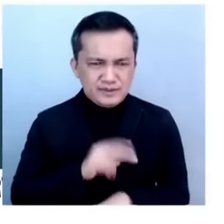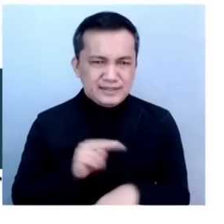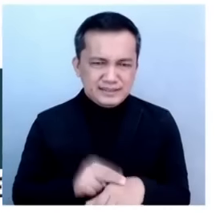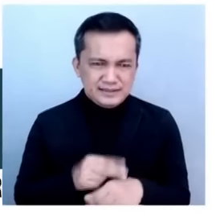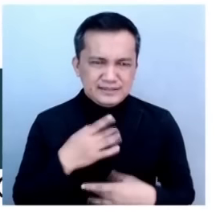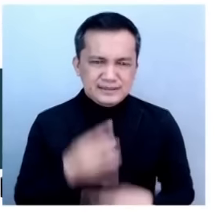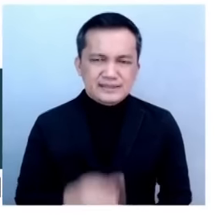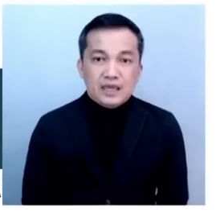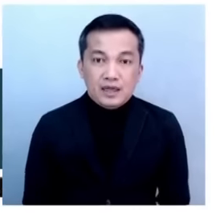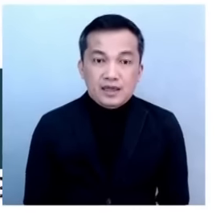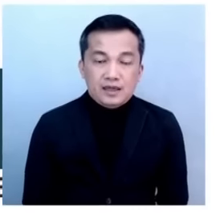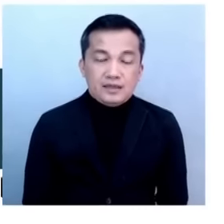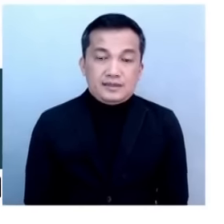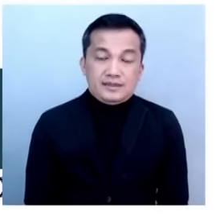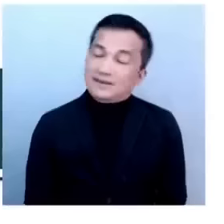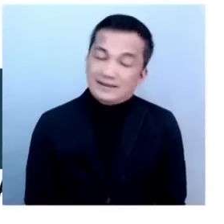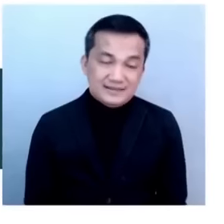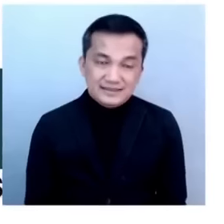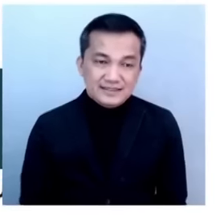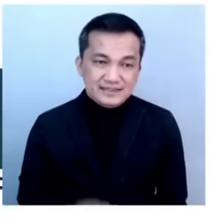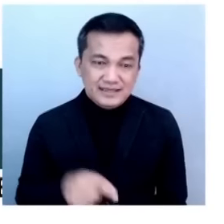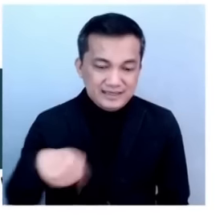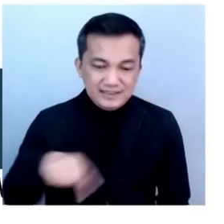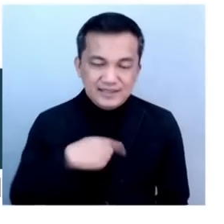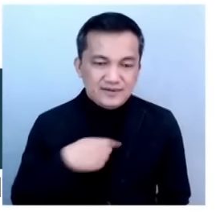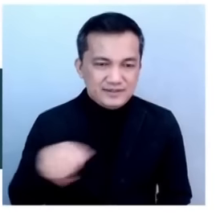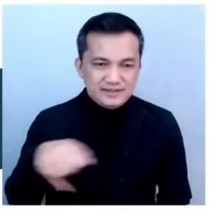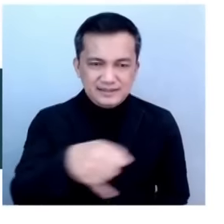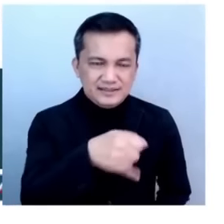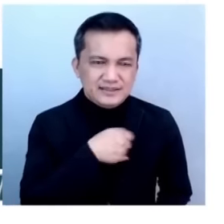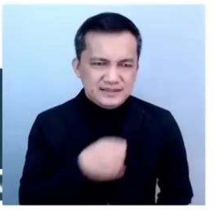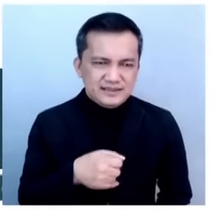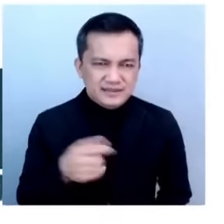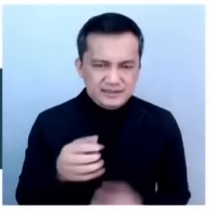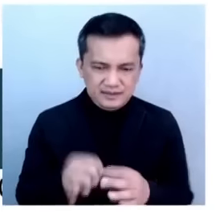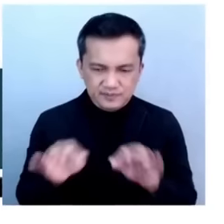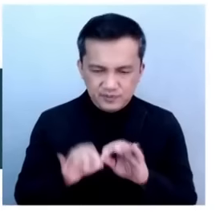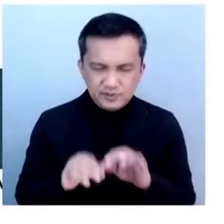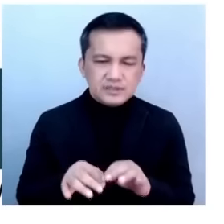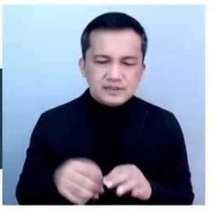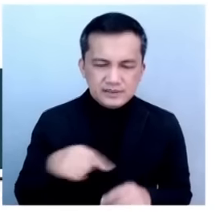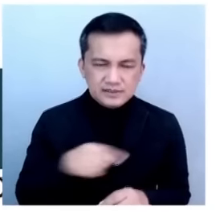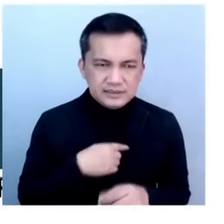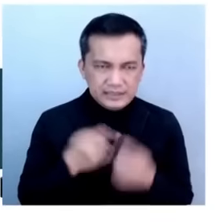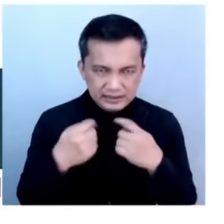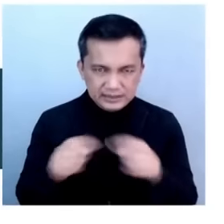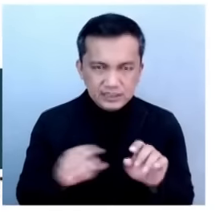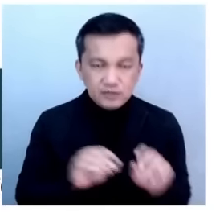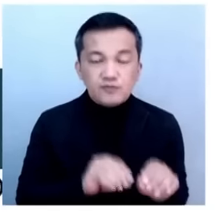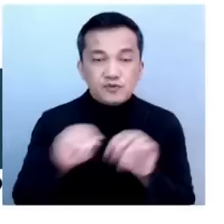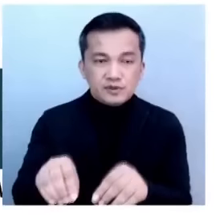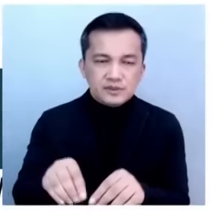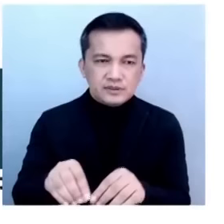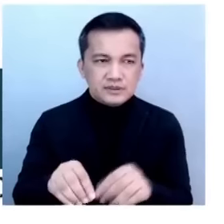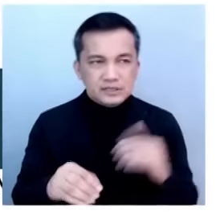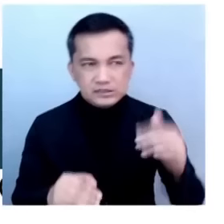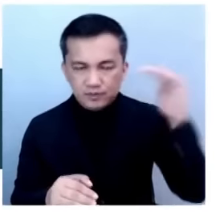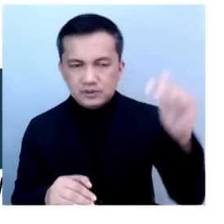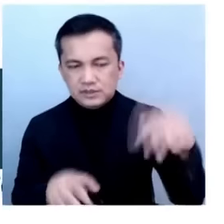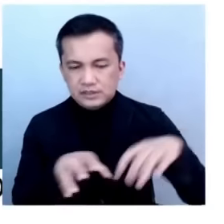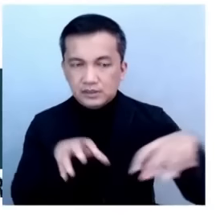interest in these waters. Mm-hmm. So it's important for us to keep trying to put the giant in our